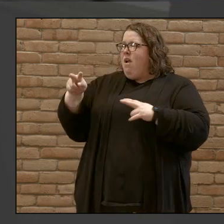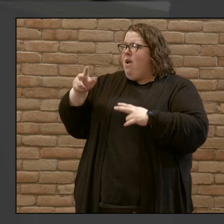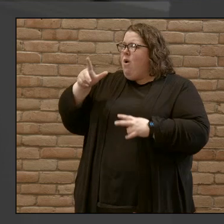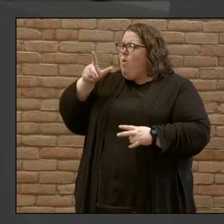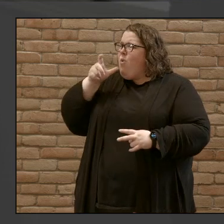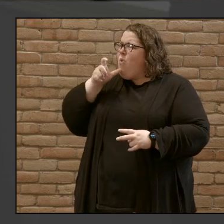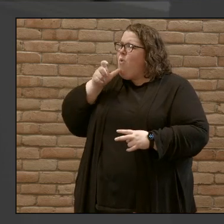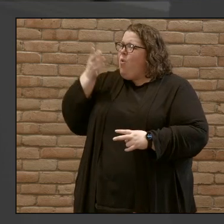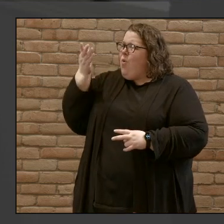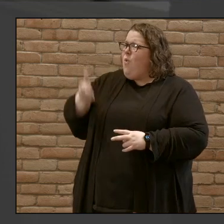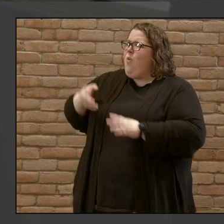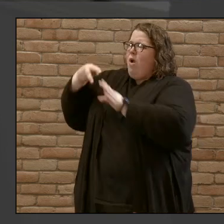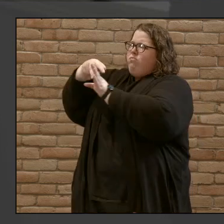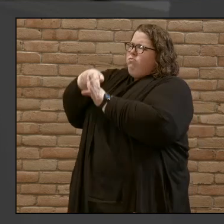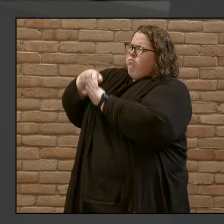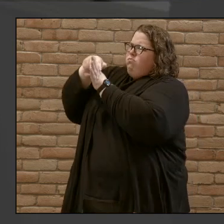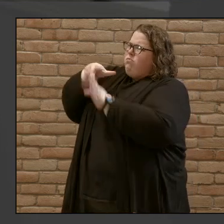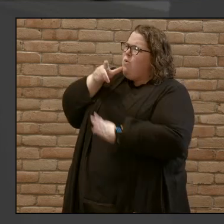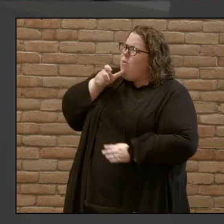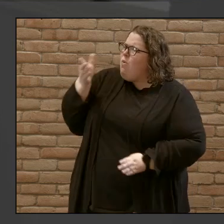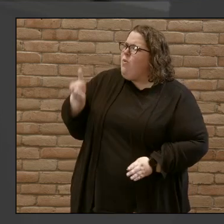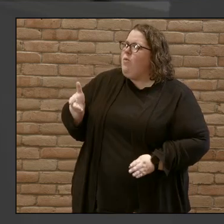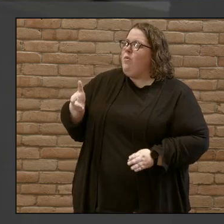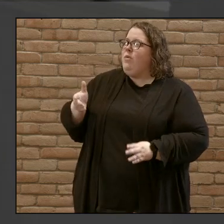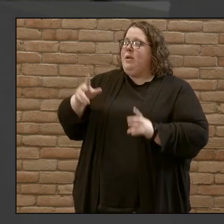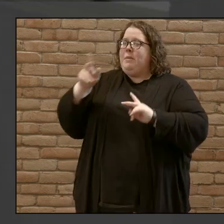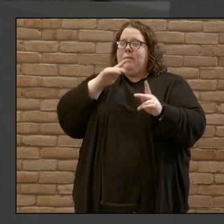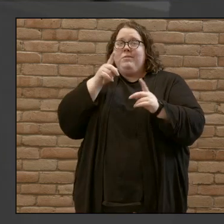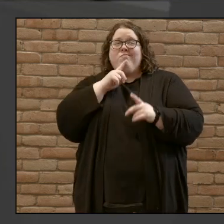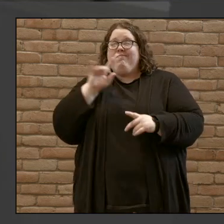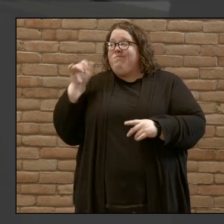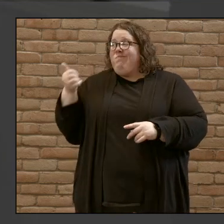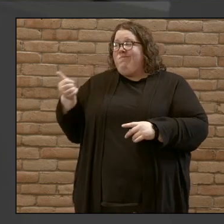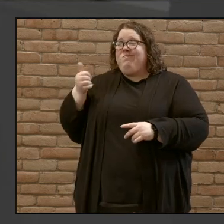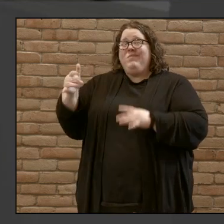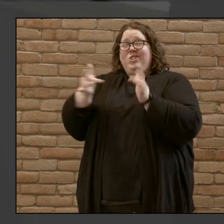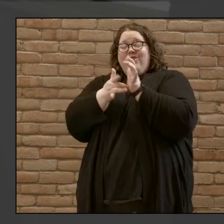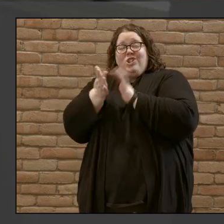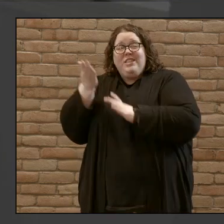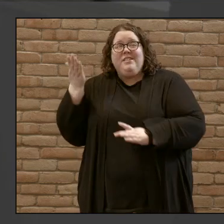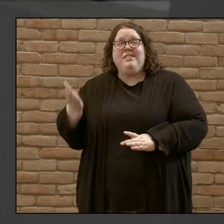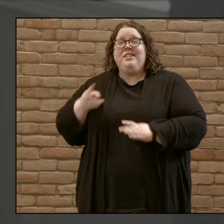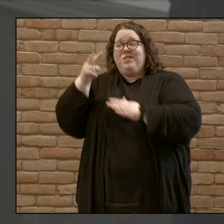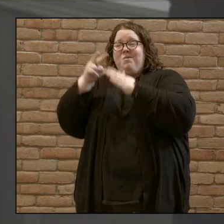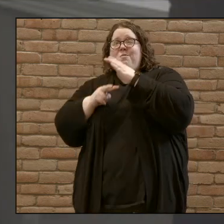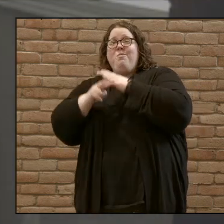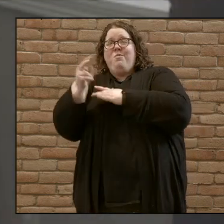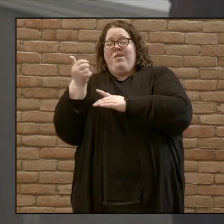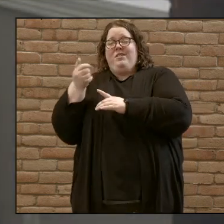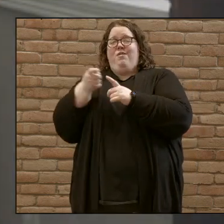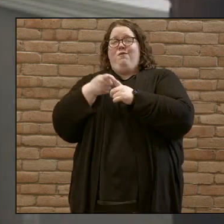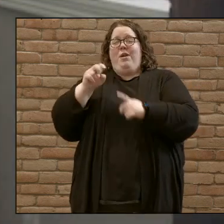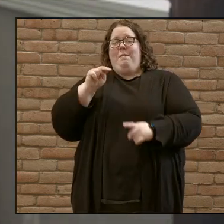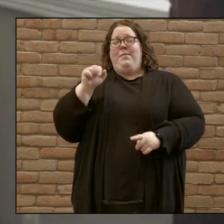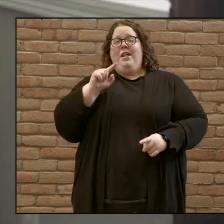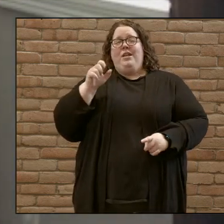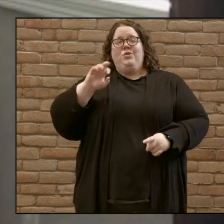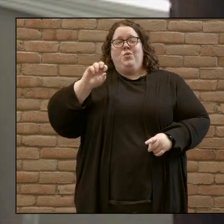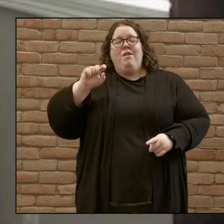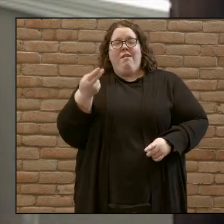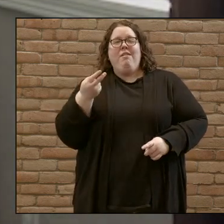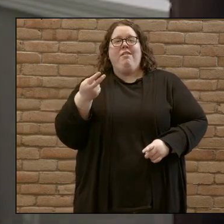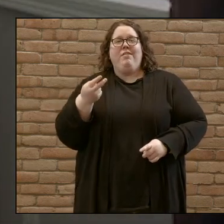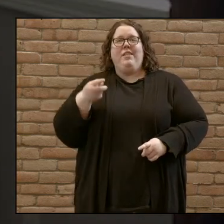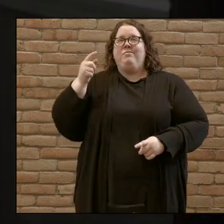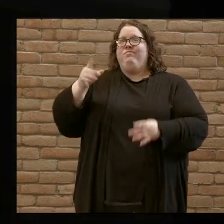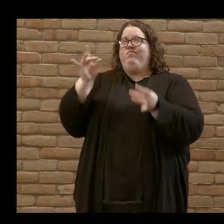they asked. And the crowds replied, "It's Jesus, the prophet from Nazareth in Galilee." This is the word